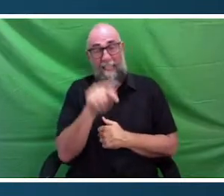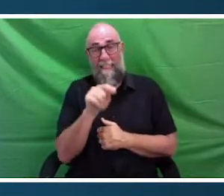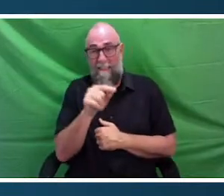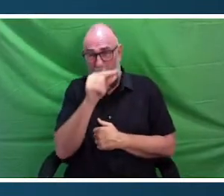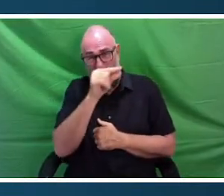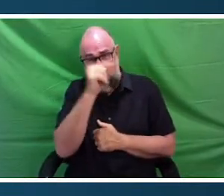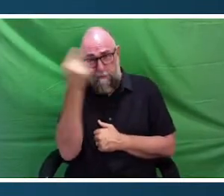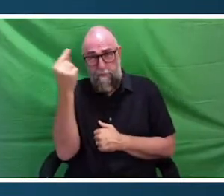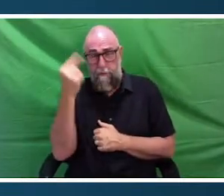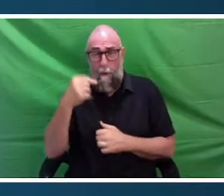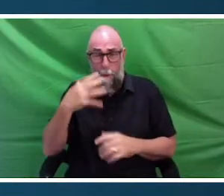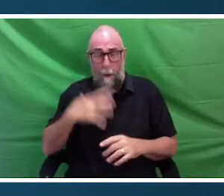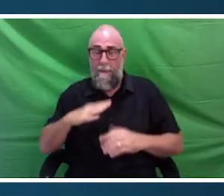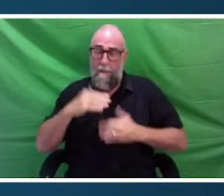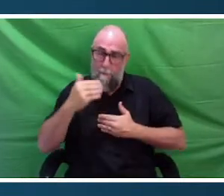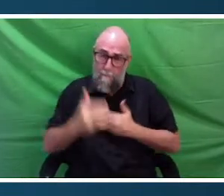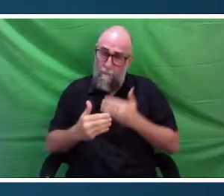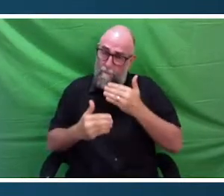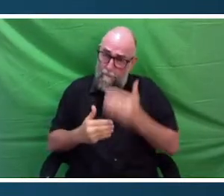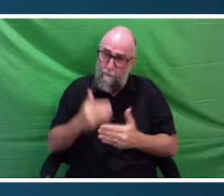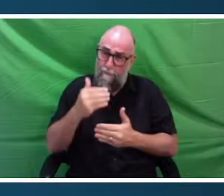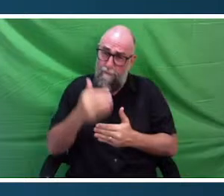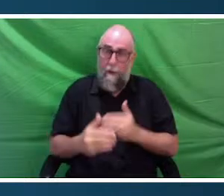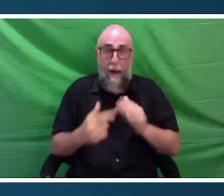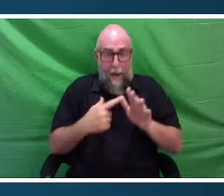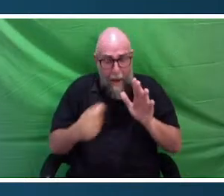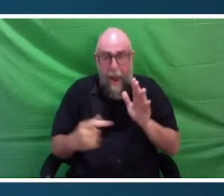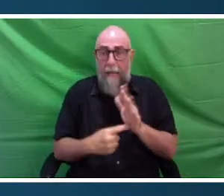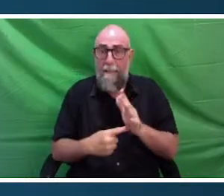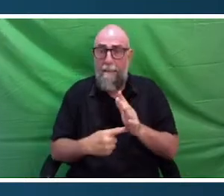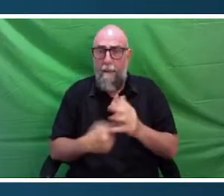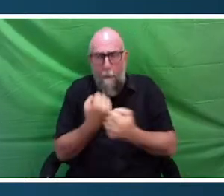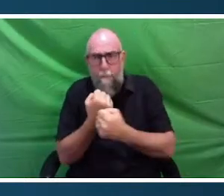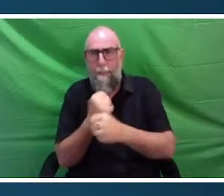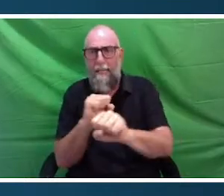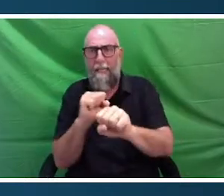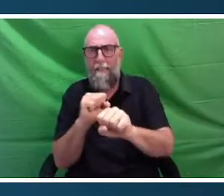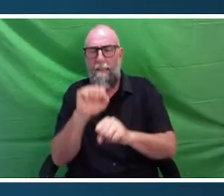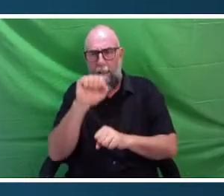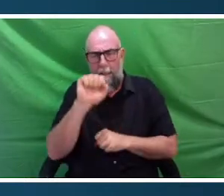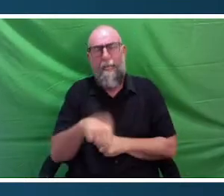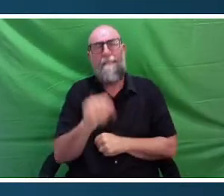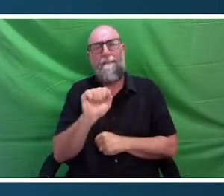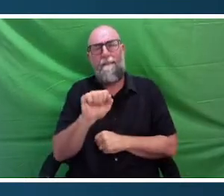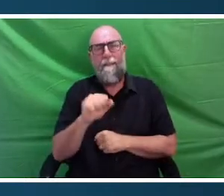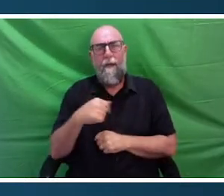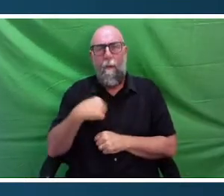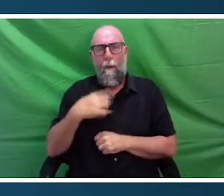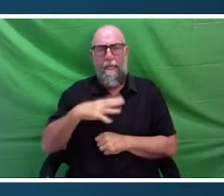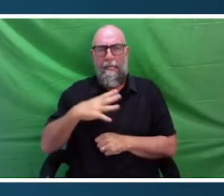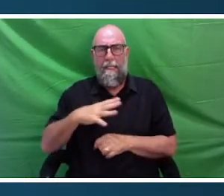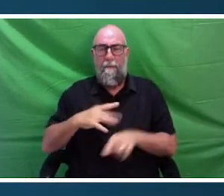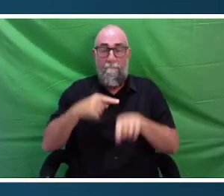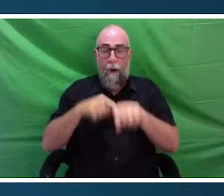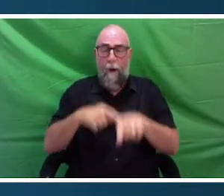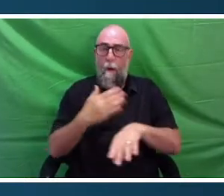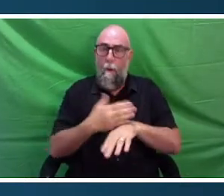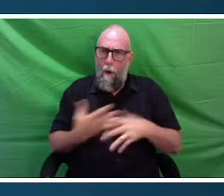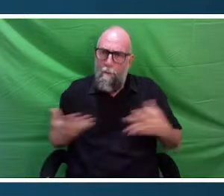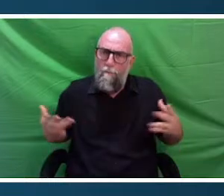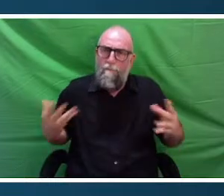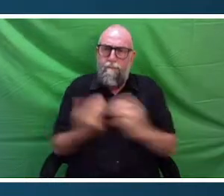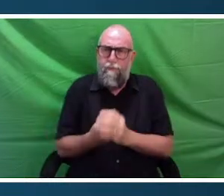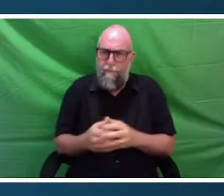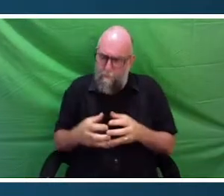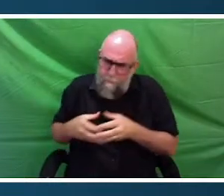to act and protect that stands as a testament to our profound sense of solidarity and care,